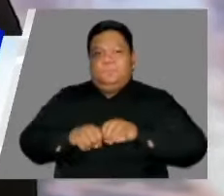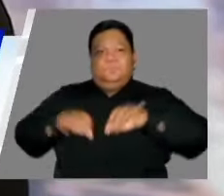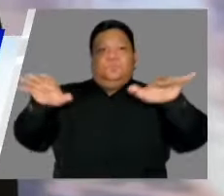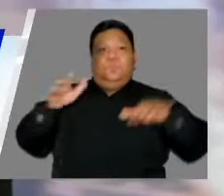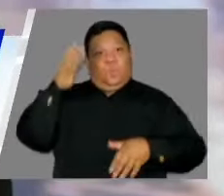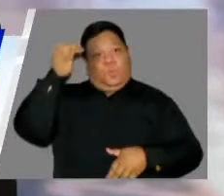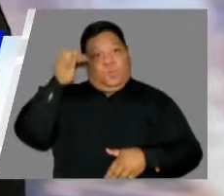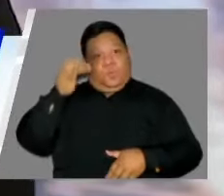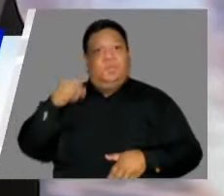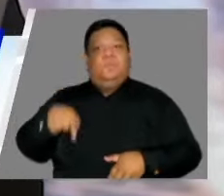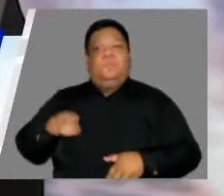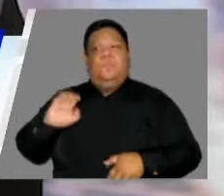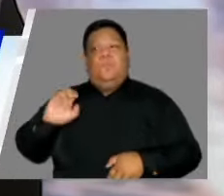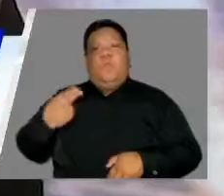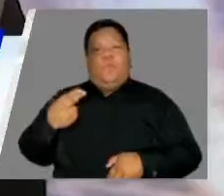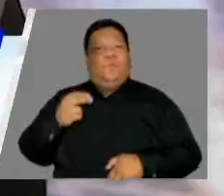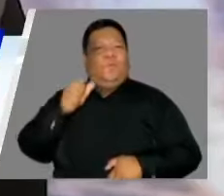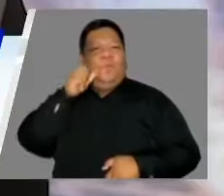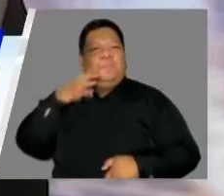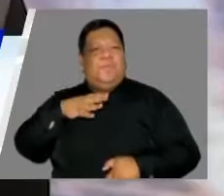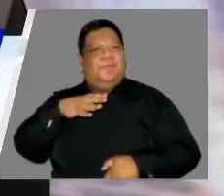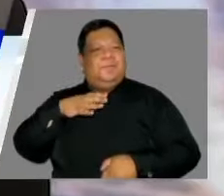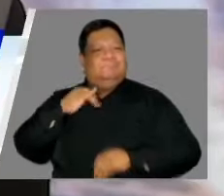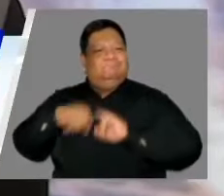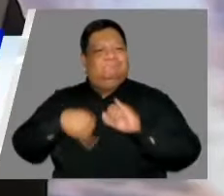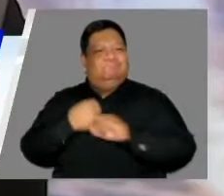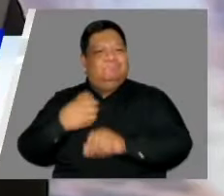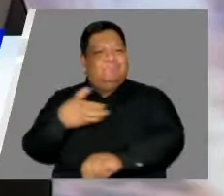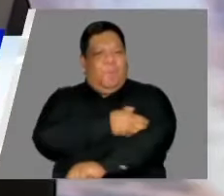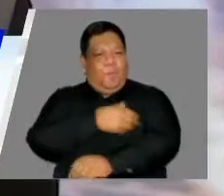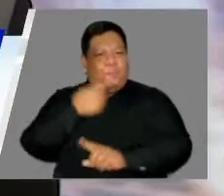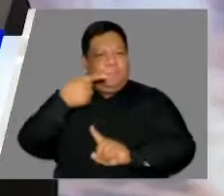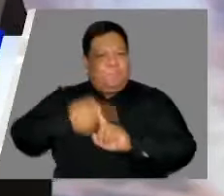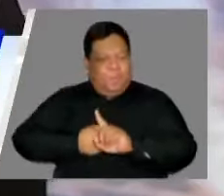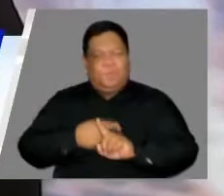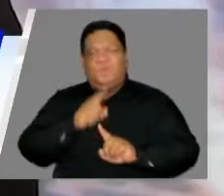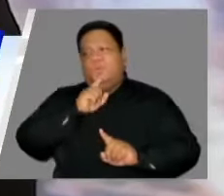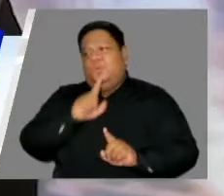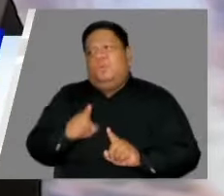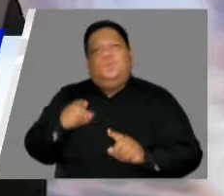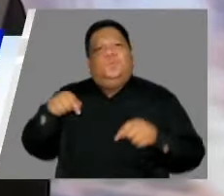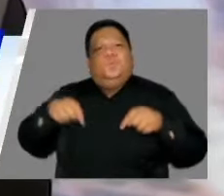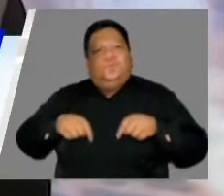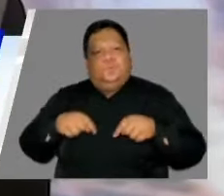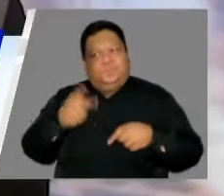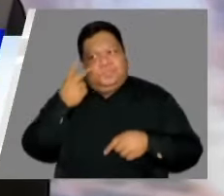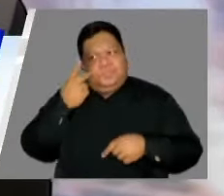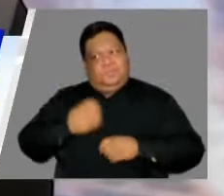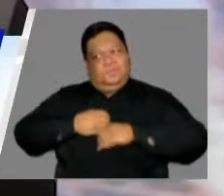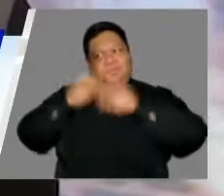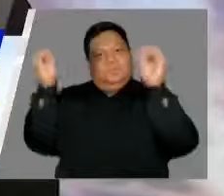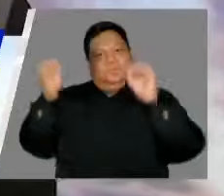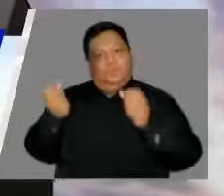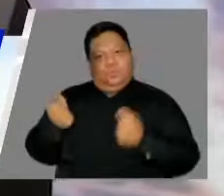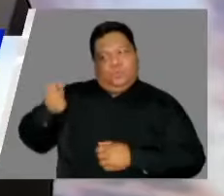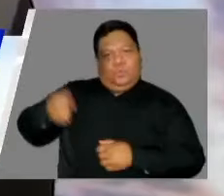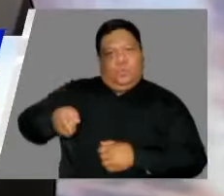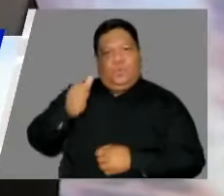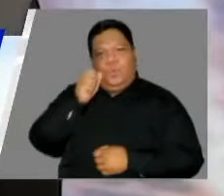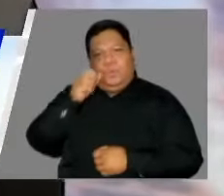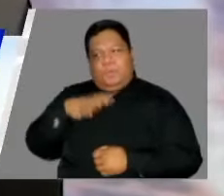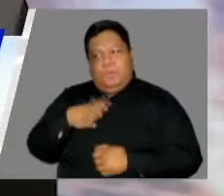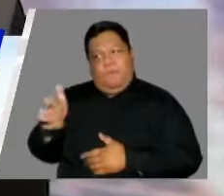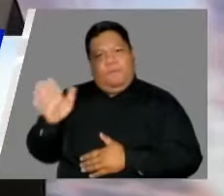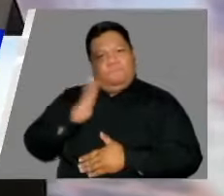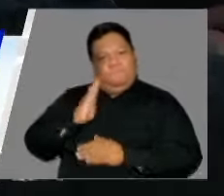Month, Women Empowerment. And nakita natin na these are strong women. They have goals, they have dreams, and they're on their way